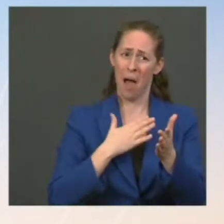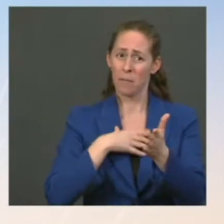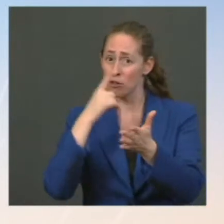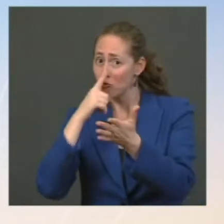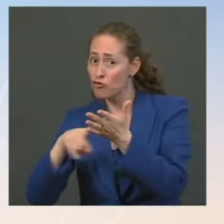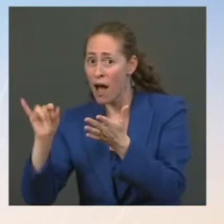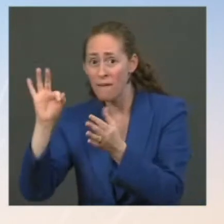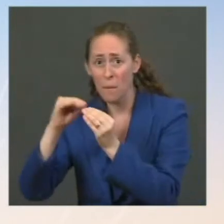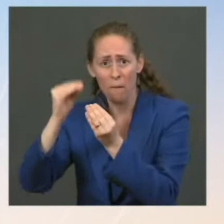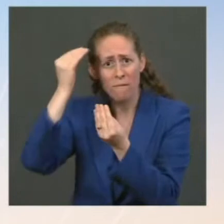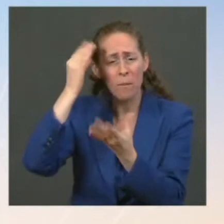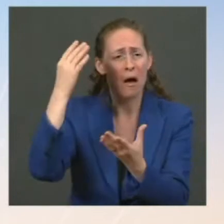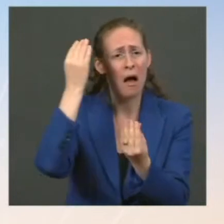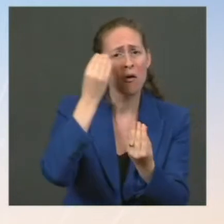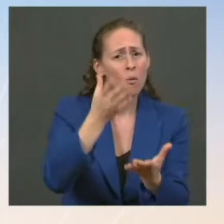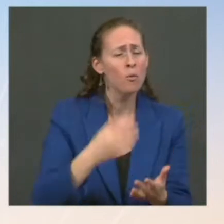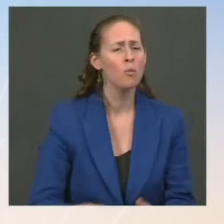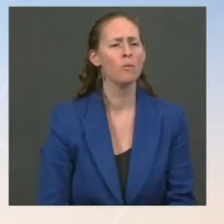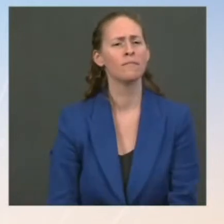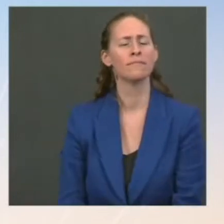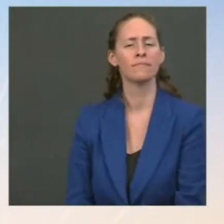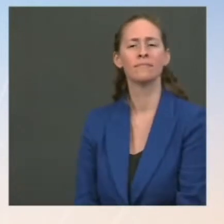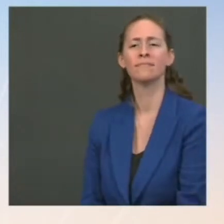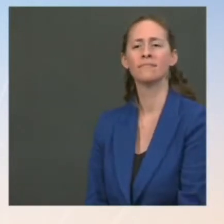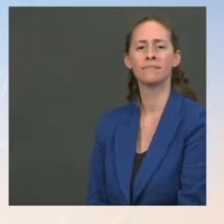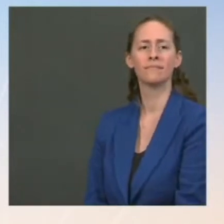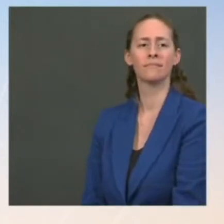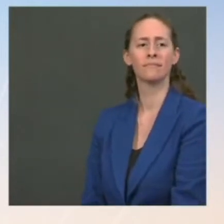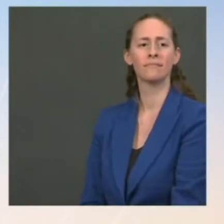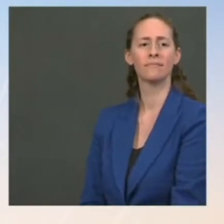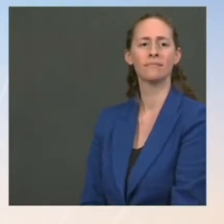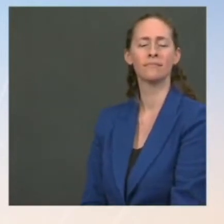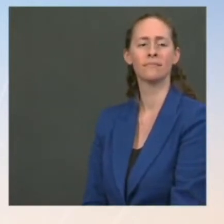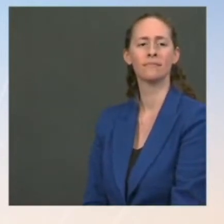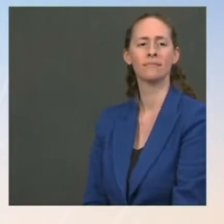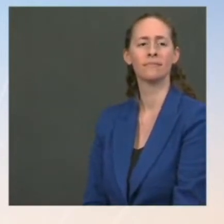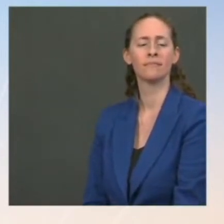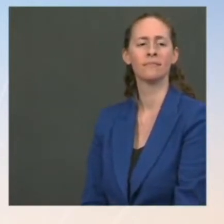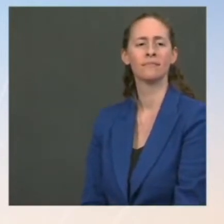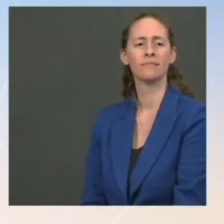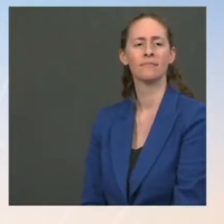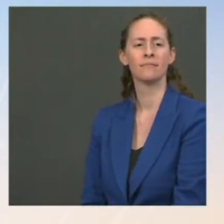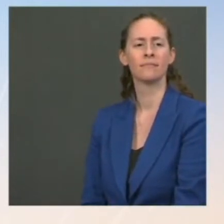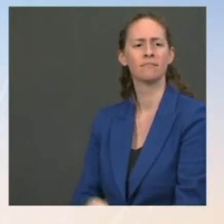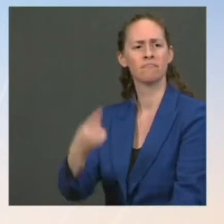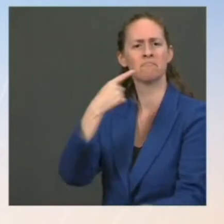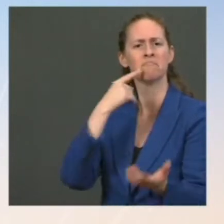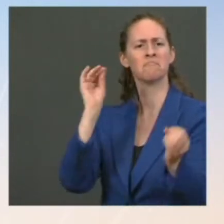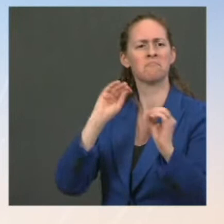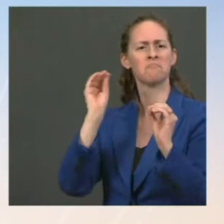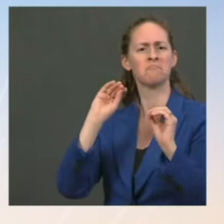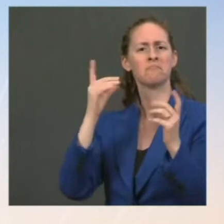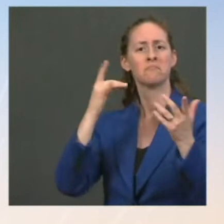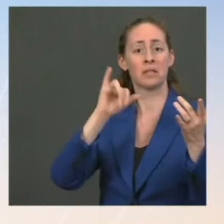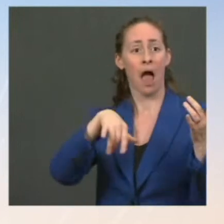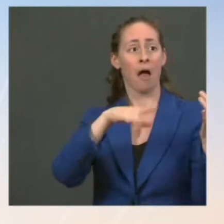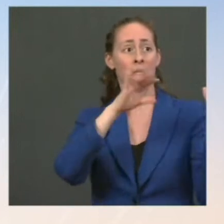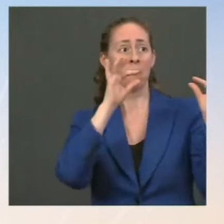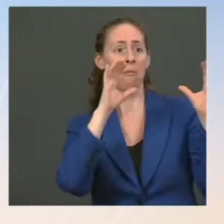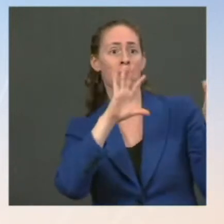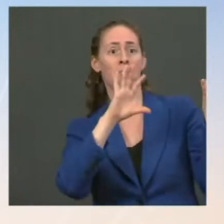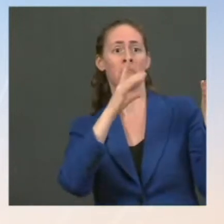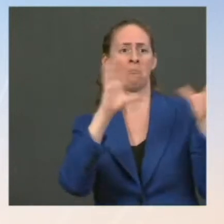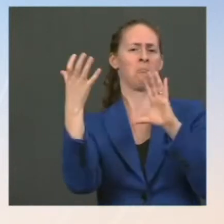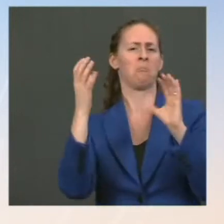A second question on all of this. You said that it wouldn't have any effect on our overall China policy. We haven't heard the